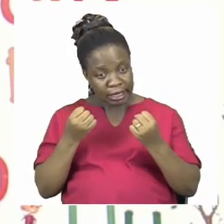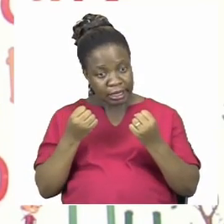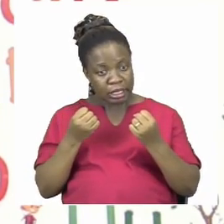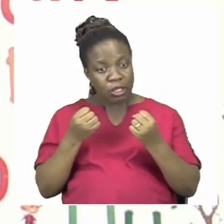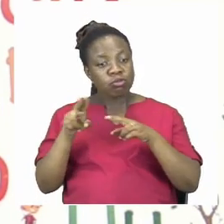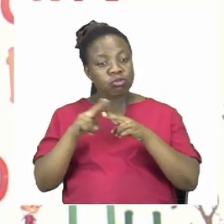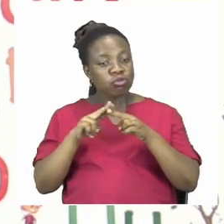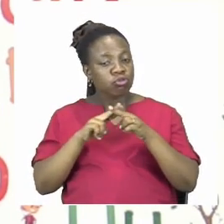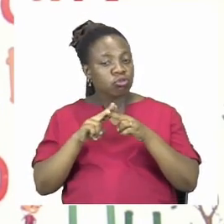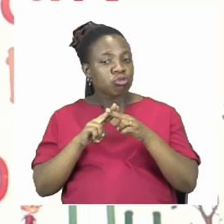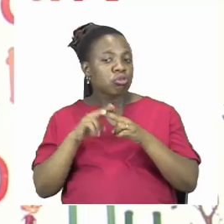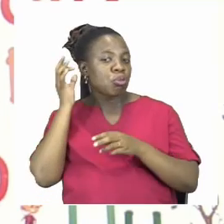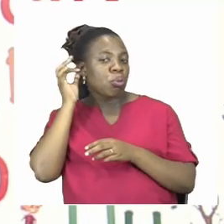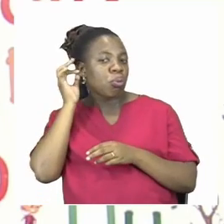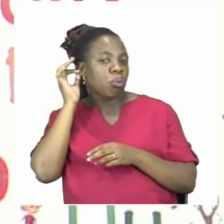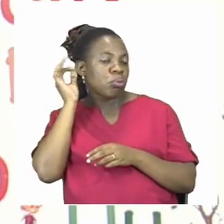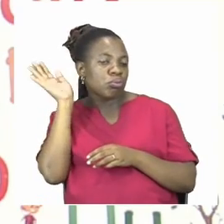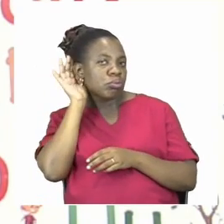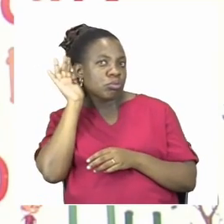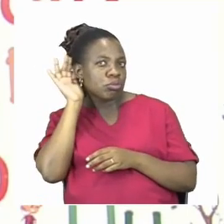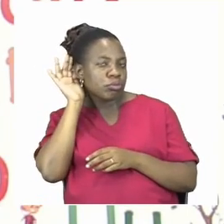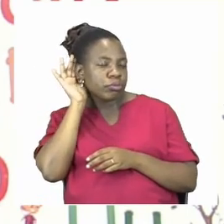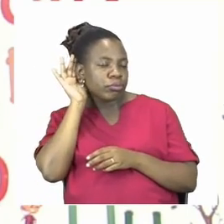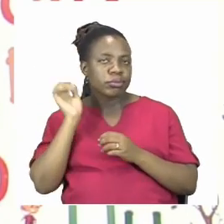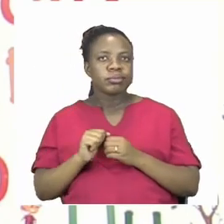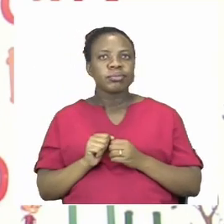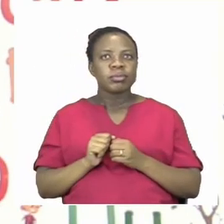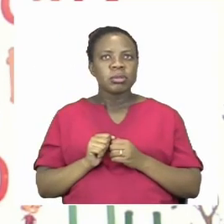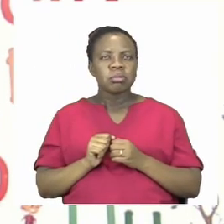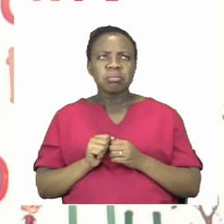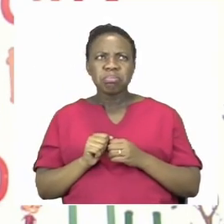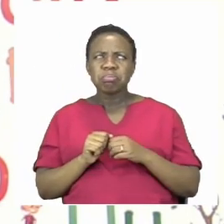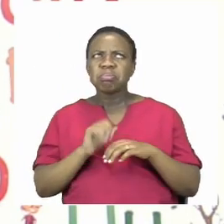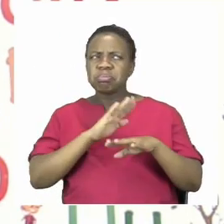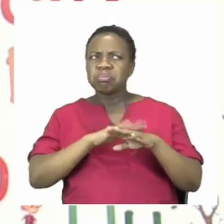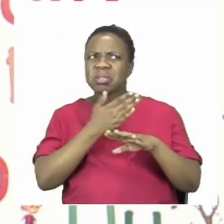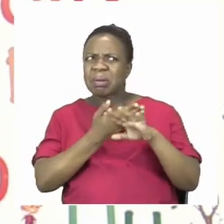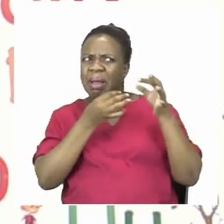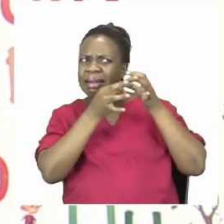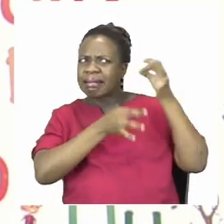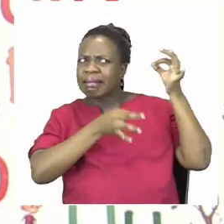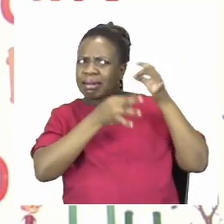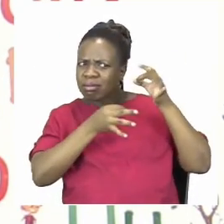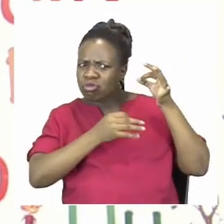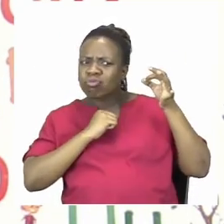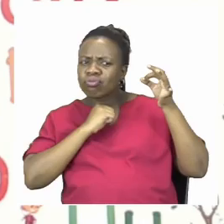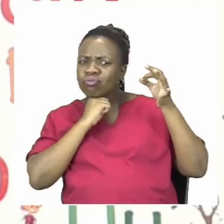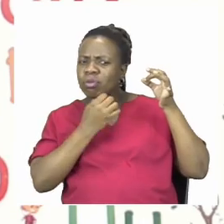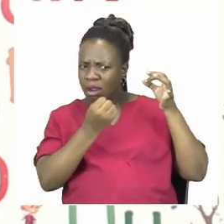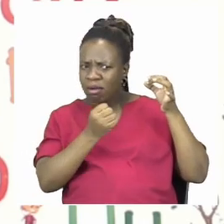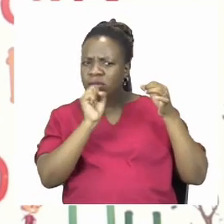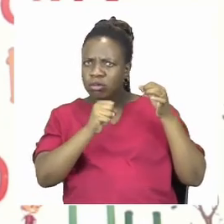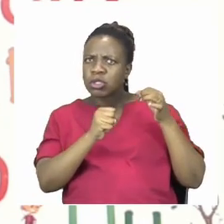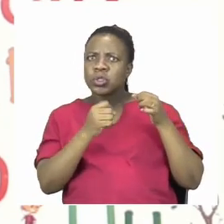be the radio. Now, as we're listening to the radio, some of you might be listening right now. We know that